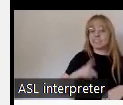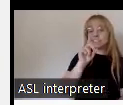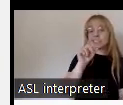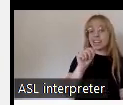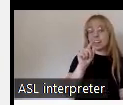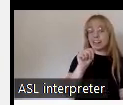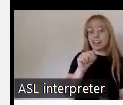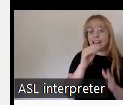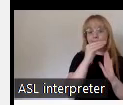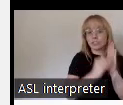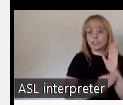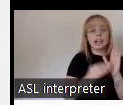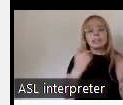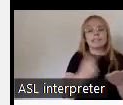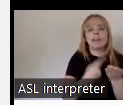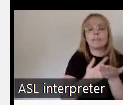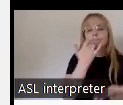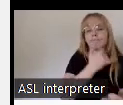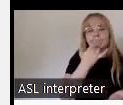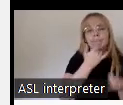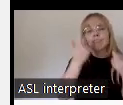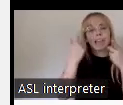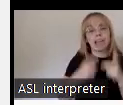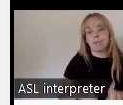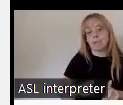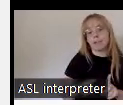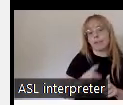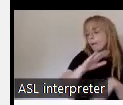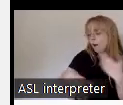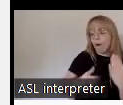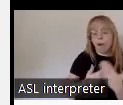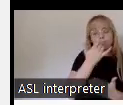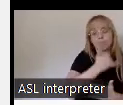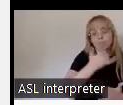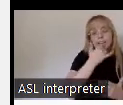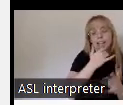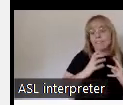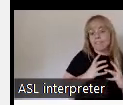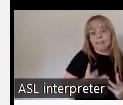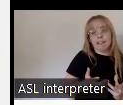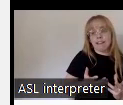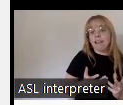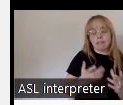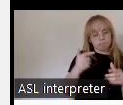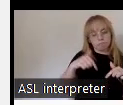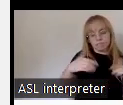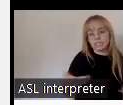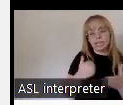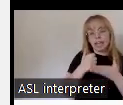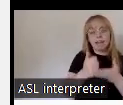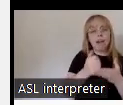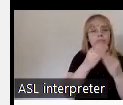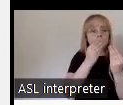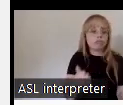and sometimes they do make mistakes. We all make mistakes. And so we at the hub can help you verify or